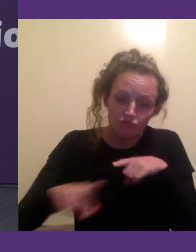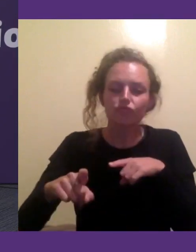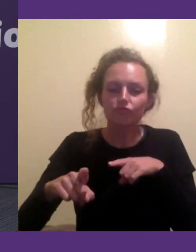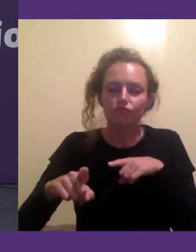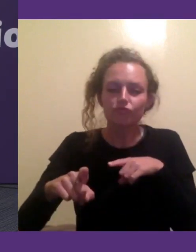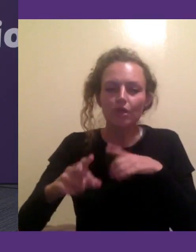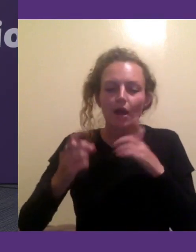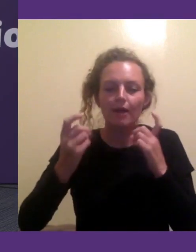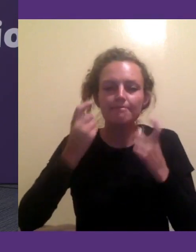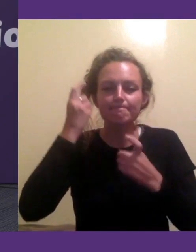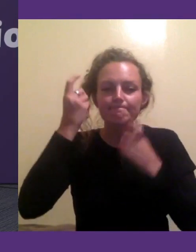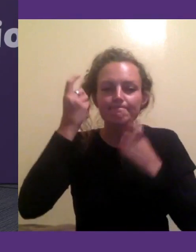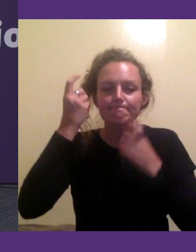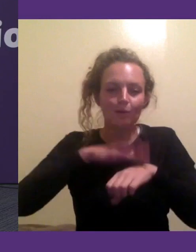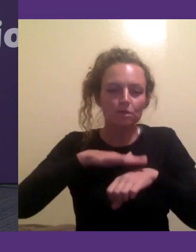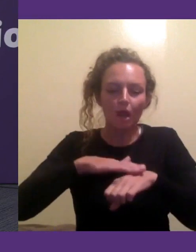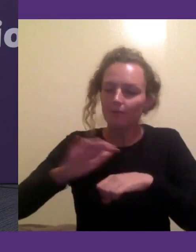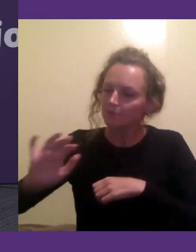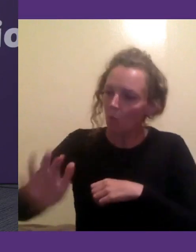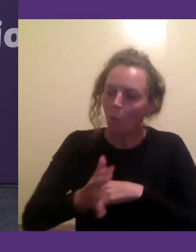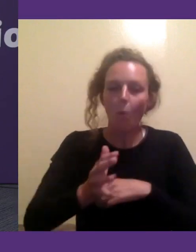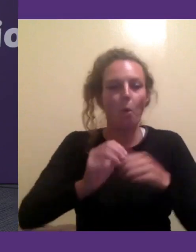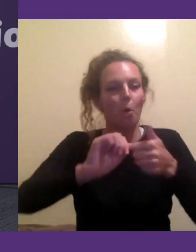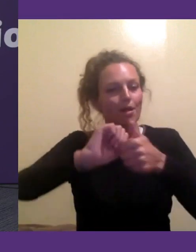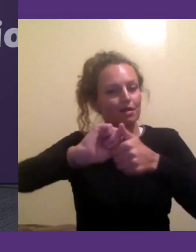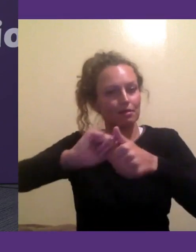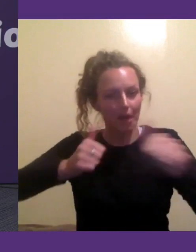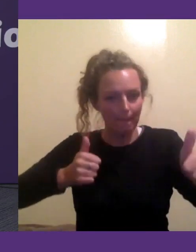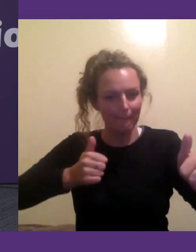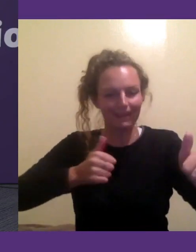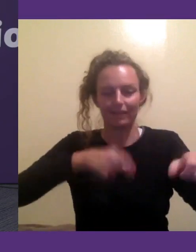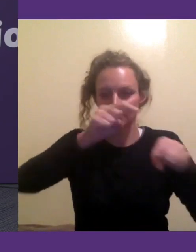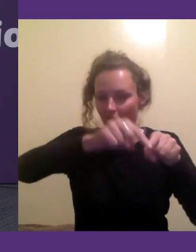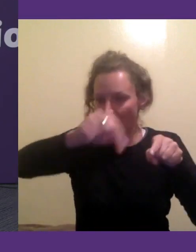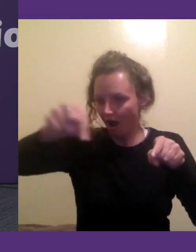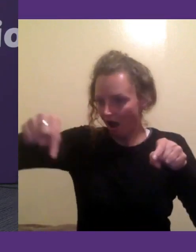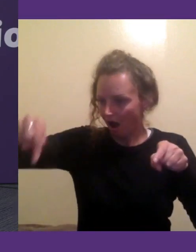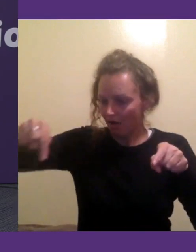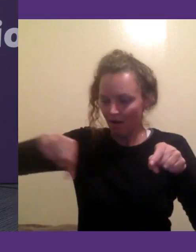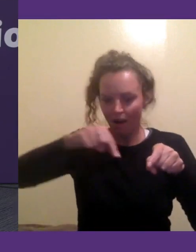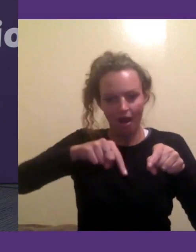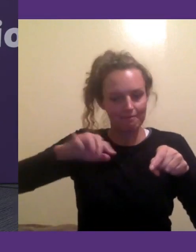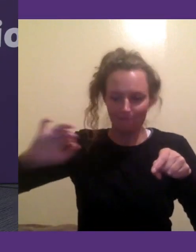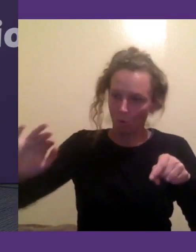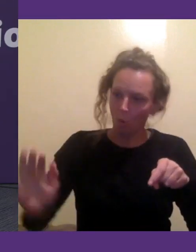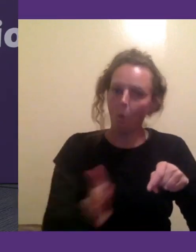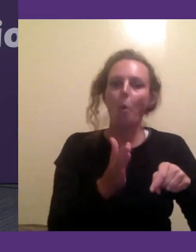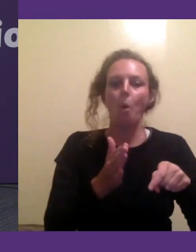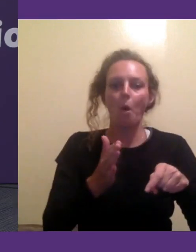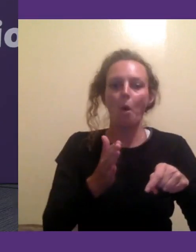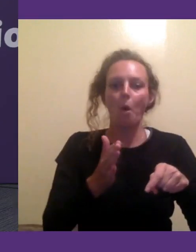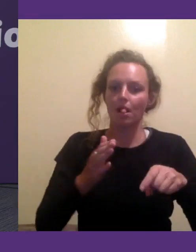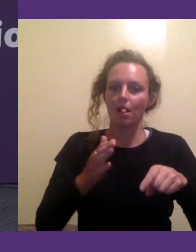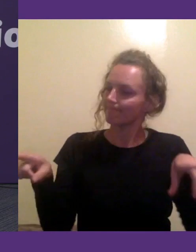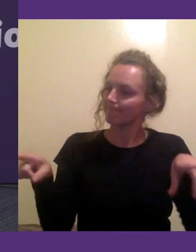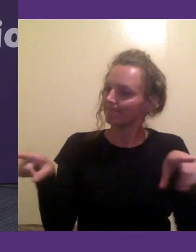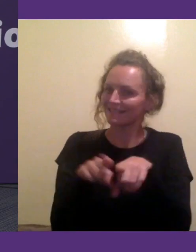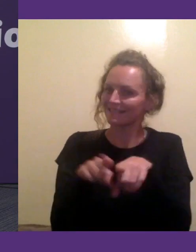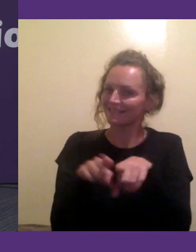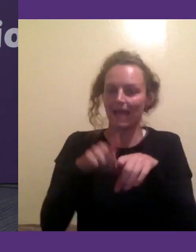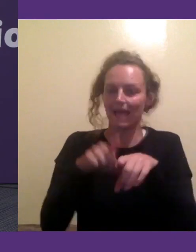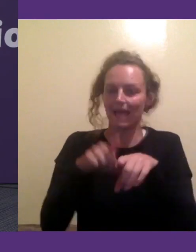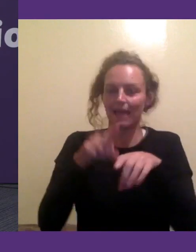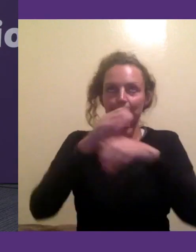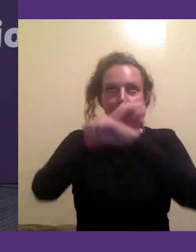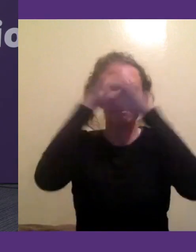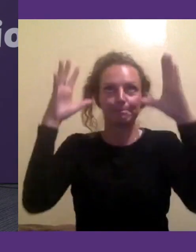understands that the best outcomes are ones where there's collaboration, and then we do really like each other. So we find each other and